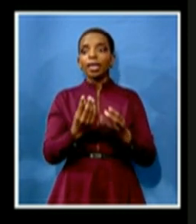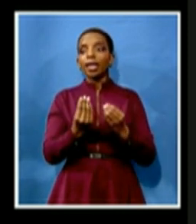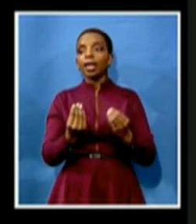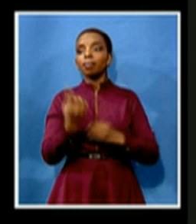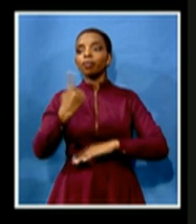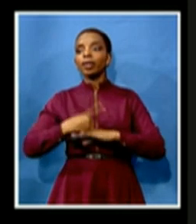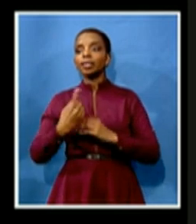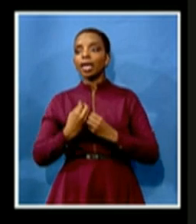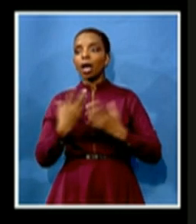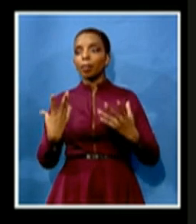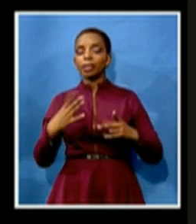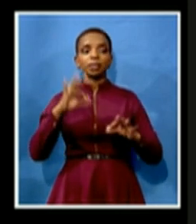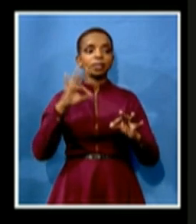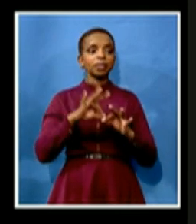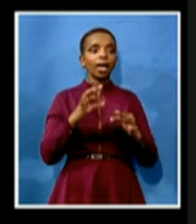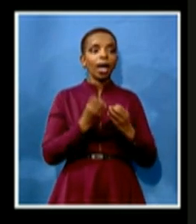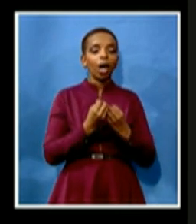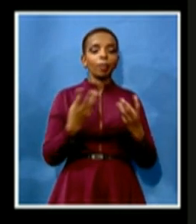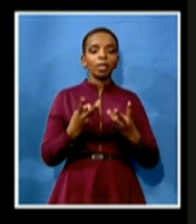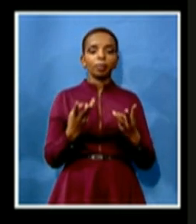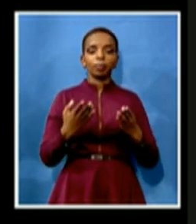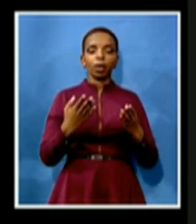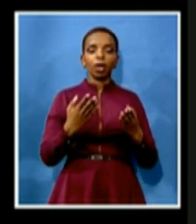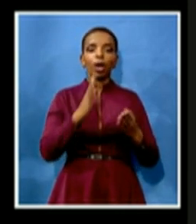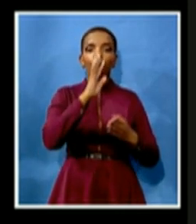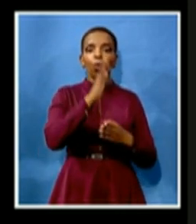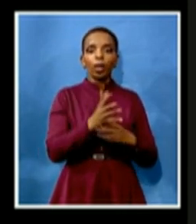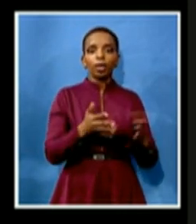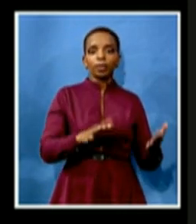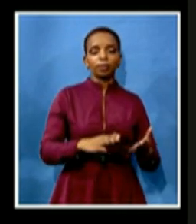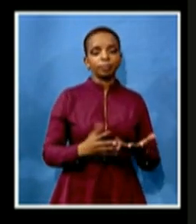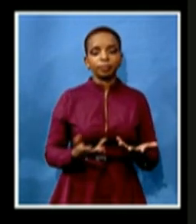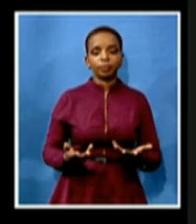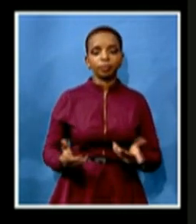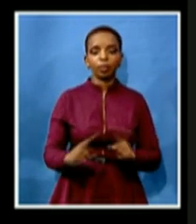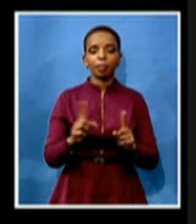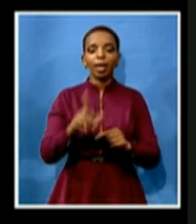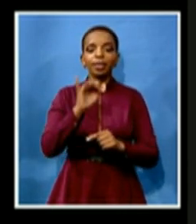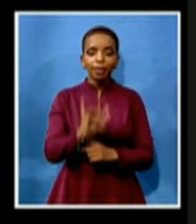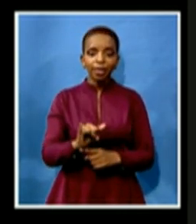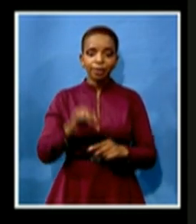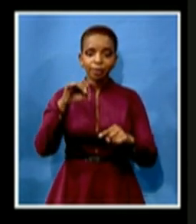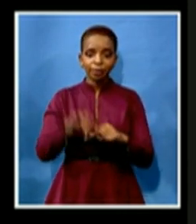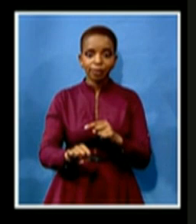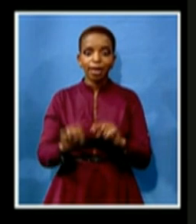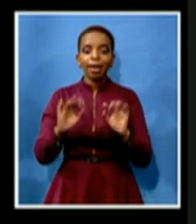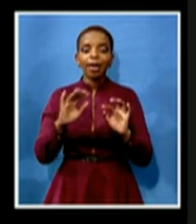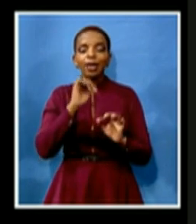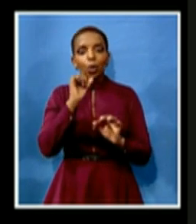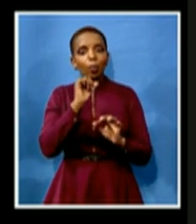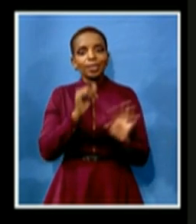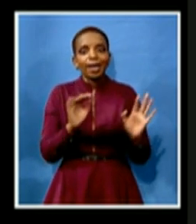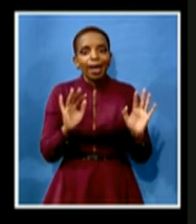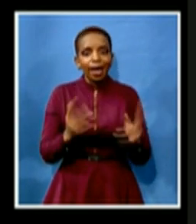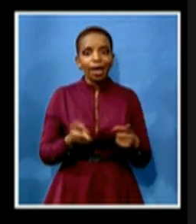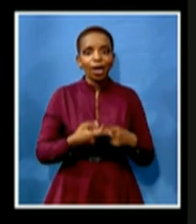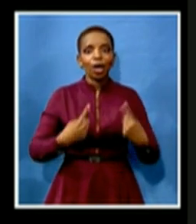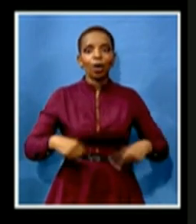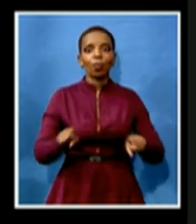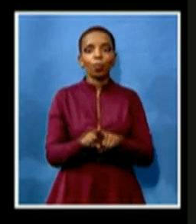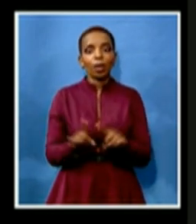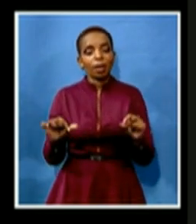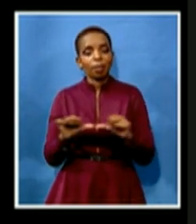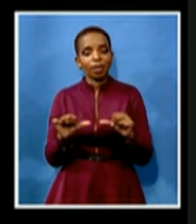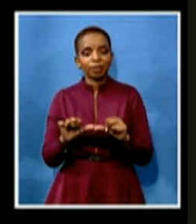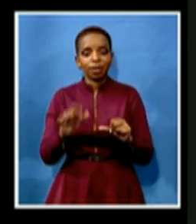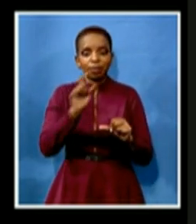found, it's a result that pertains regardless of how we measure lockdown stringency. So whether we use the Oxford time series,